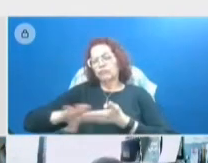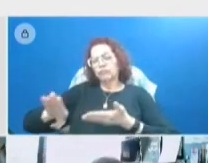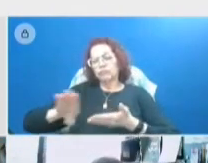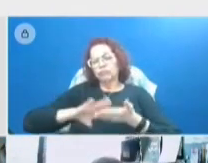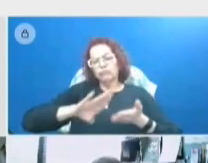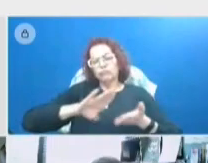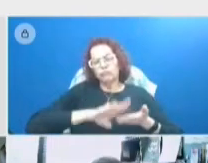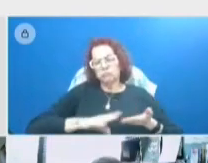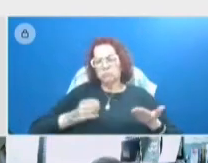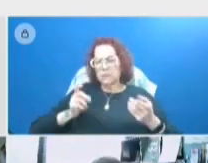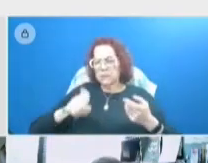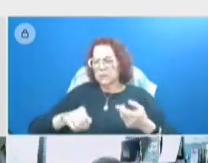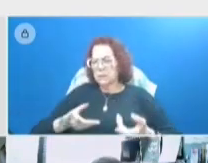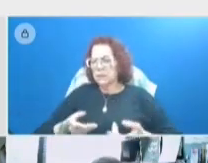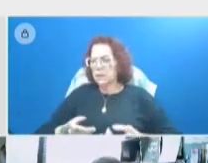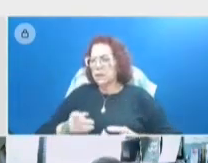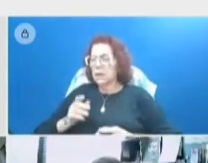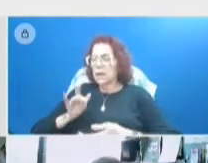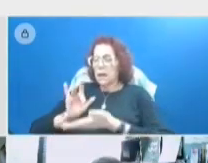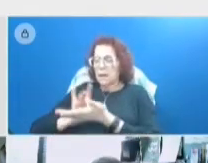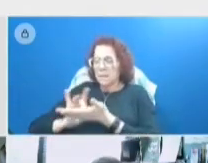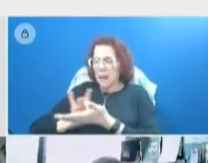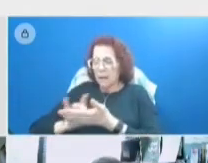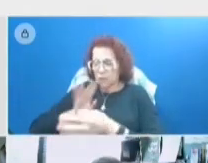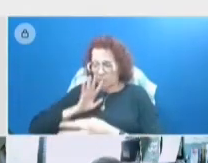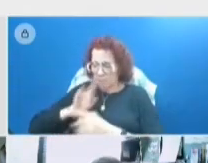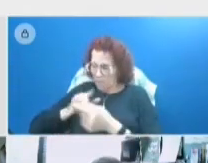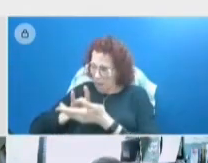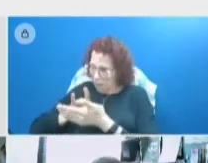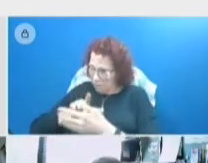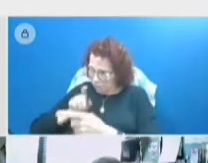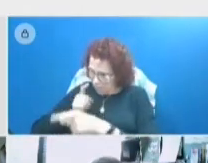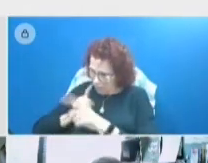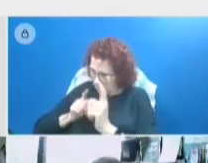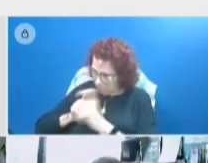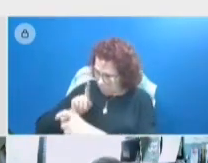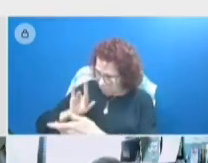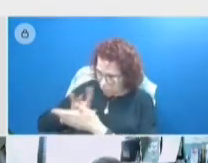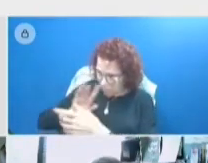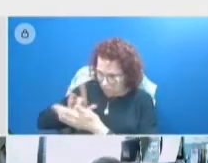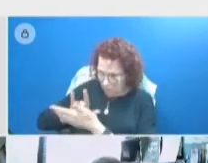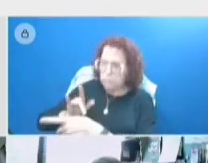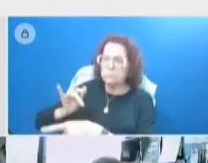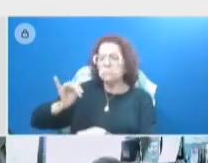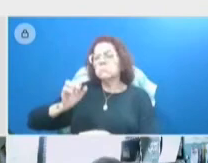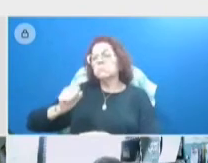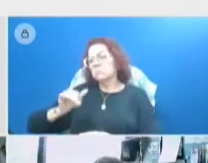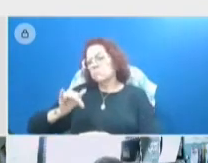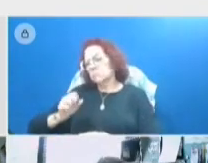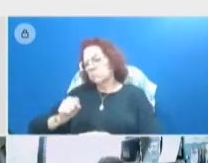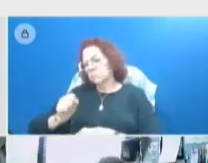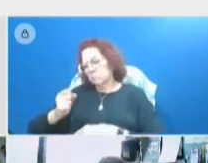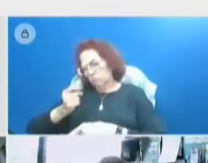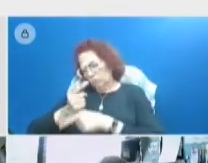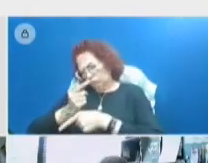This is only a medical emergency though that this would apply to. Is that correct? That is also correct. Yes.